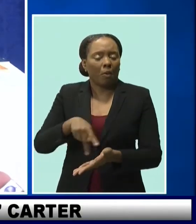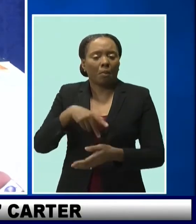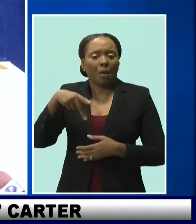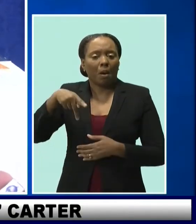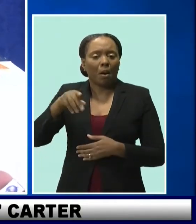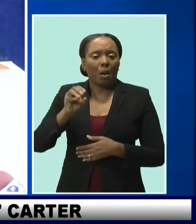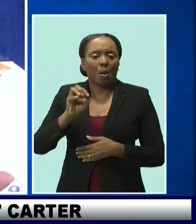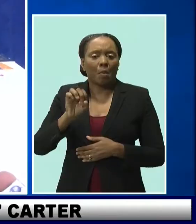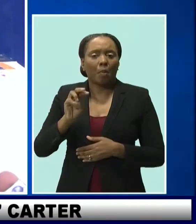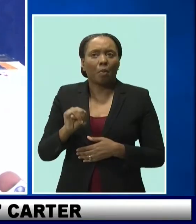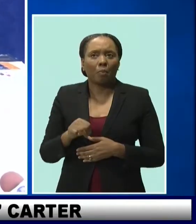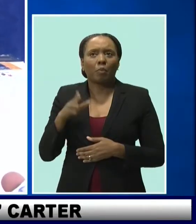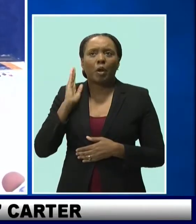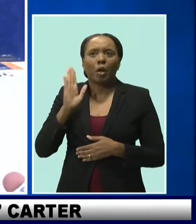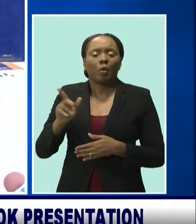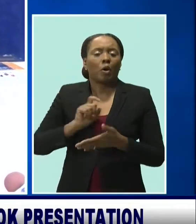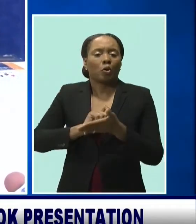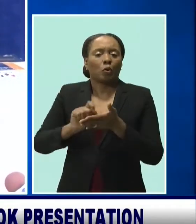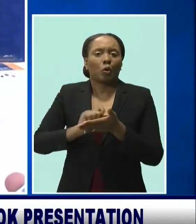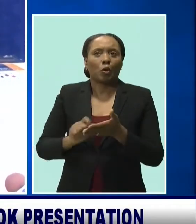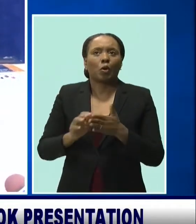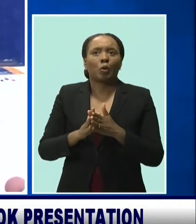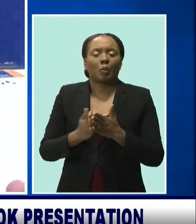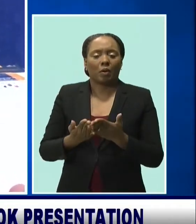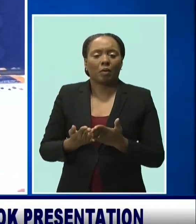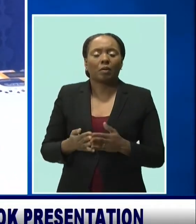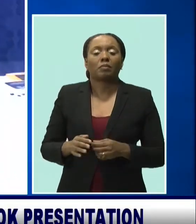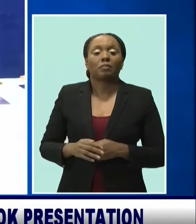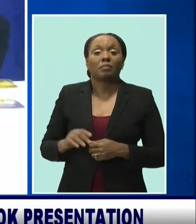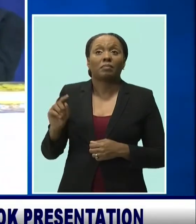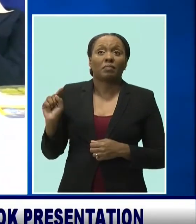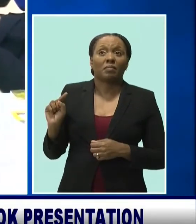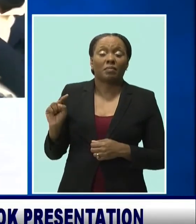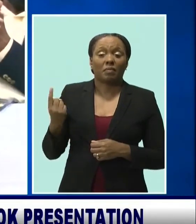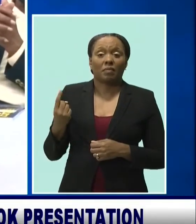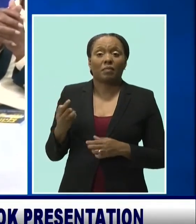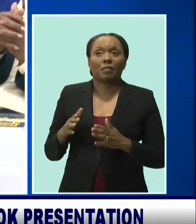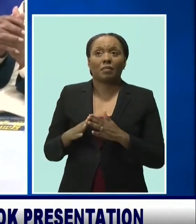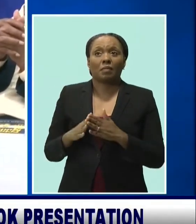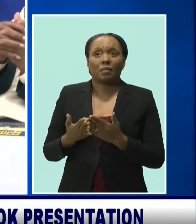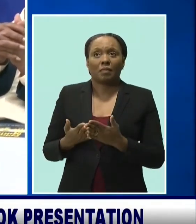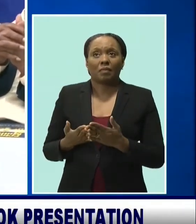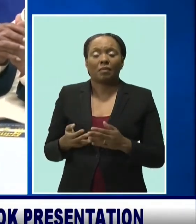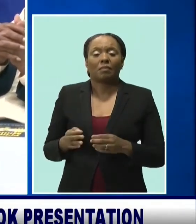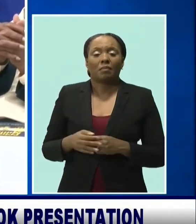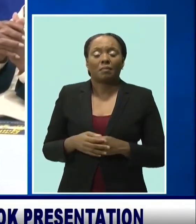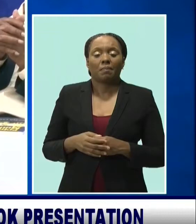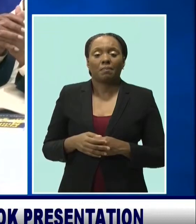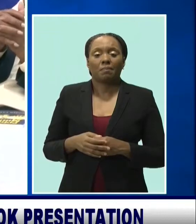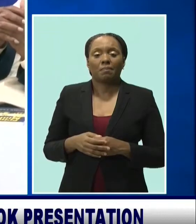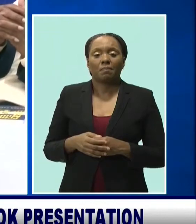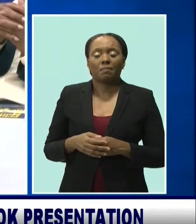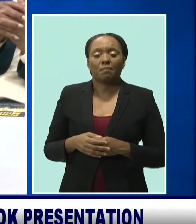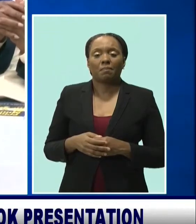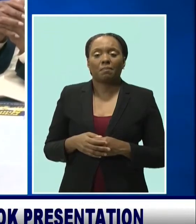And we are bringing up this book, the first book of which I hope to be 30 books